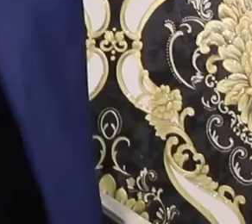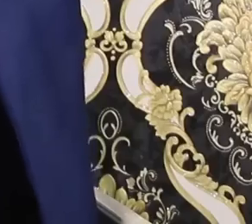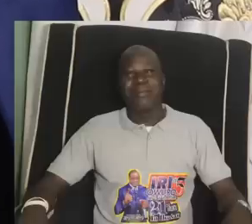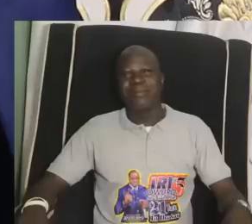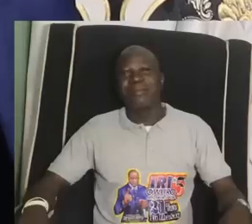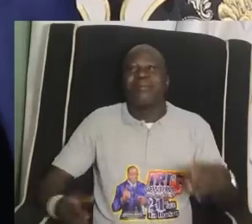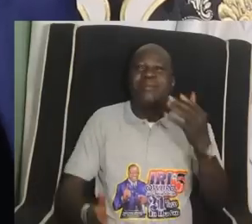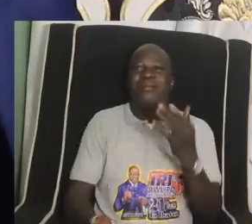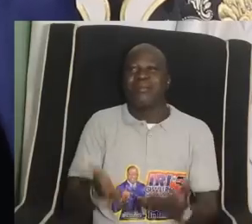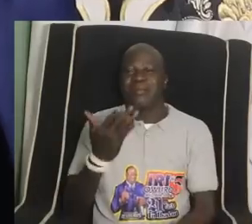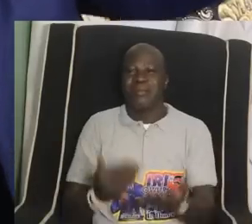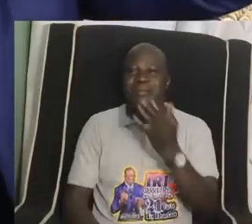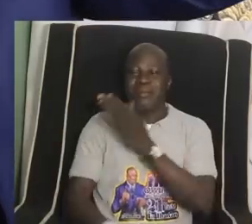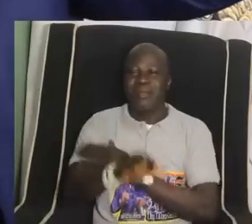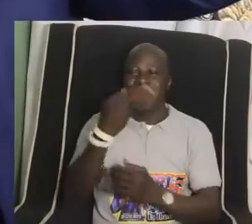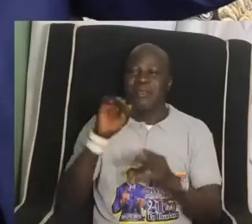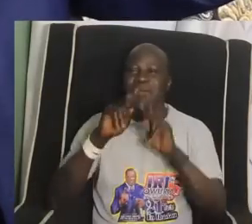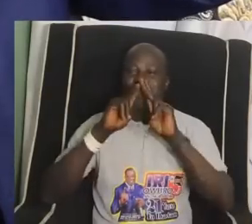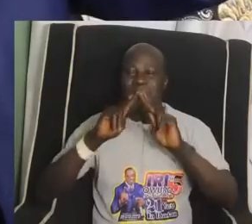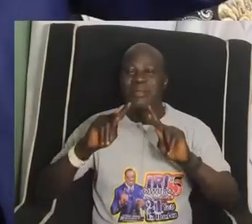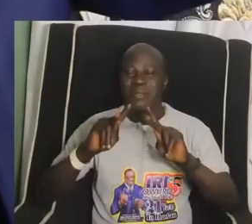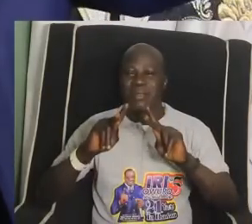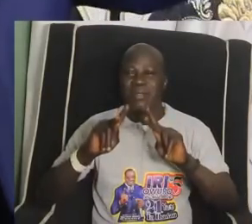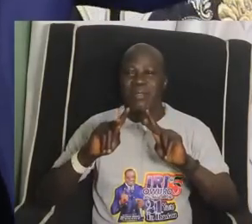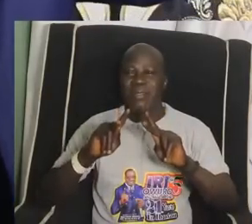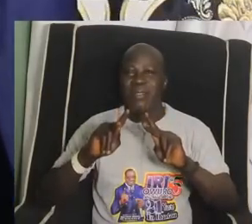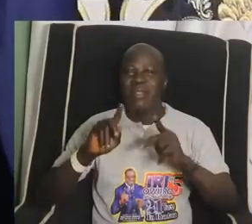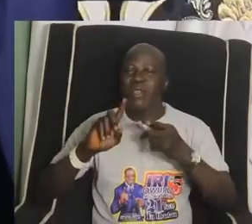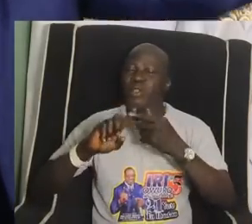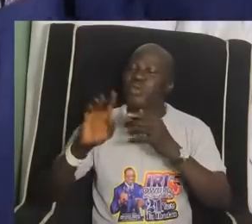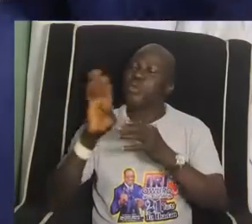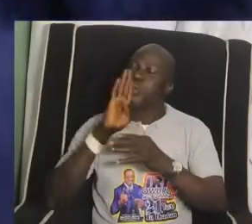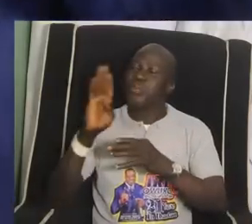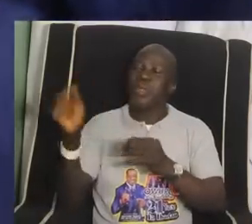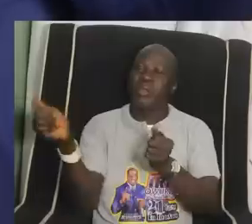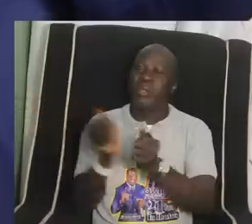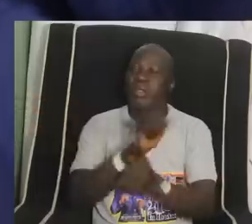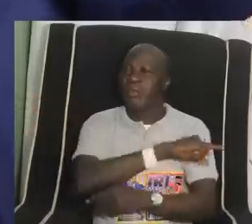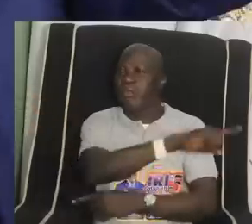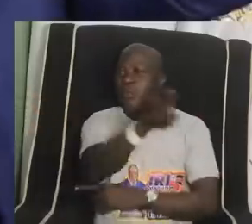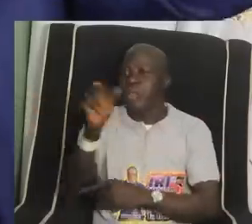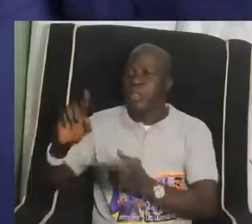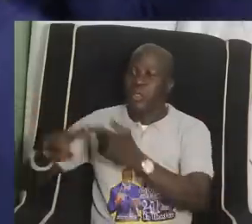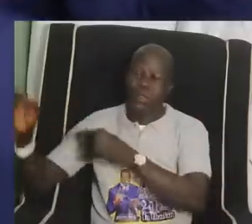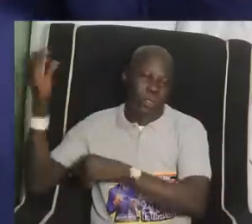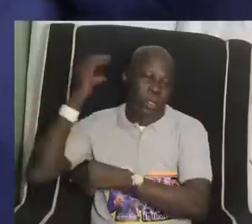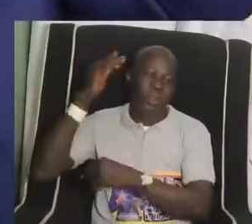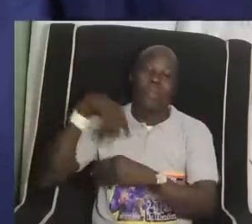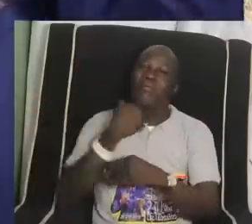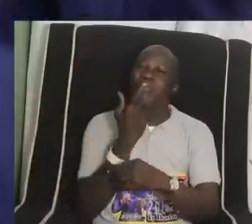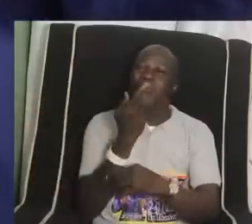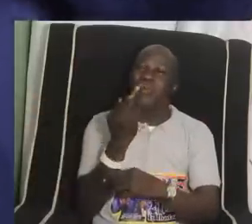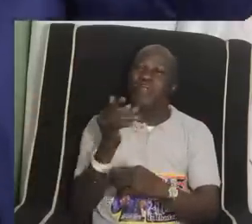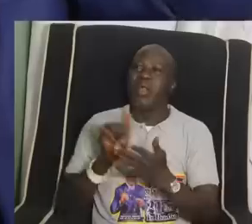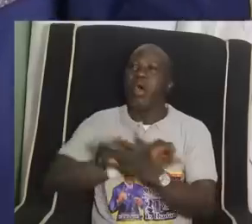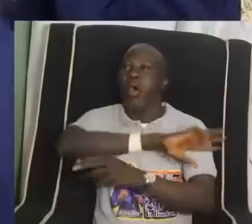je ti olorun alafia god of peace so wa pelu gbogbo eniyan with everyone to ngbo ohun me that is hearing my